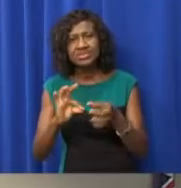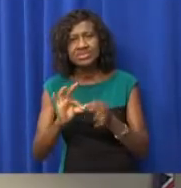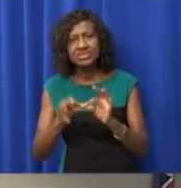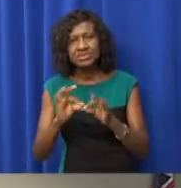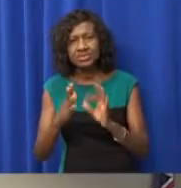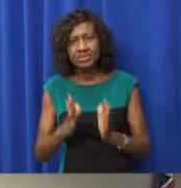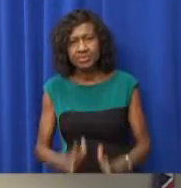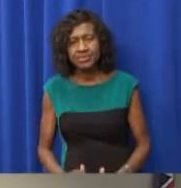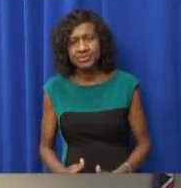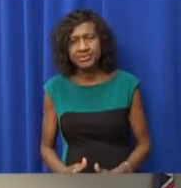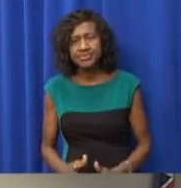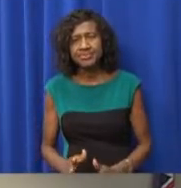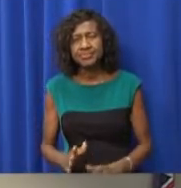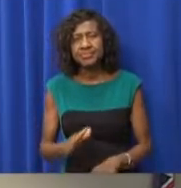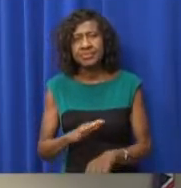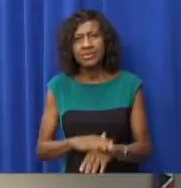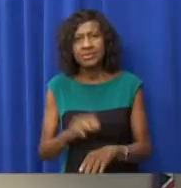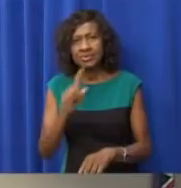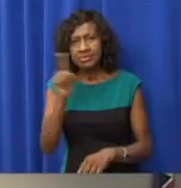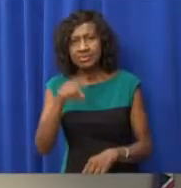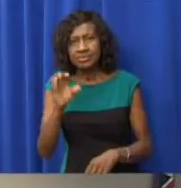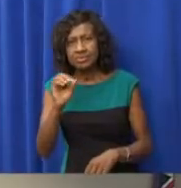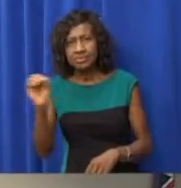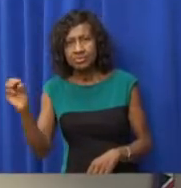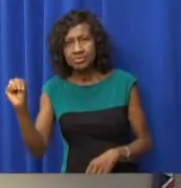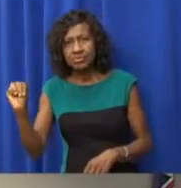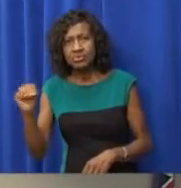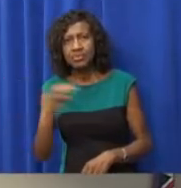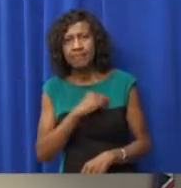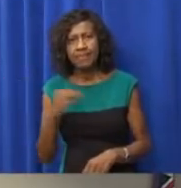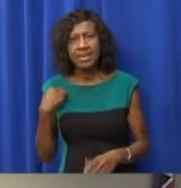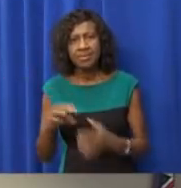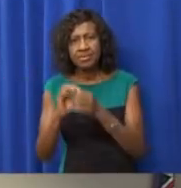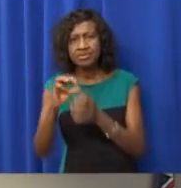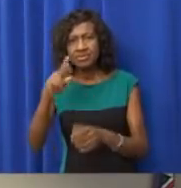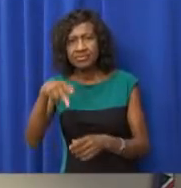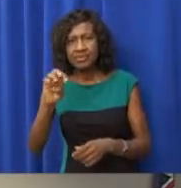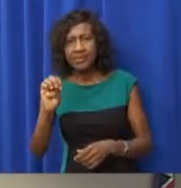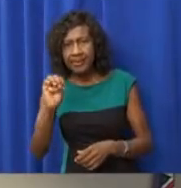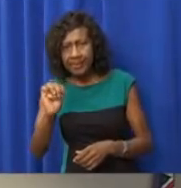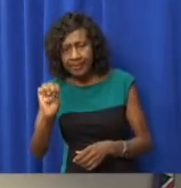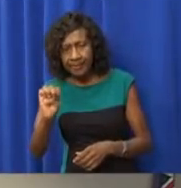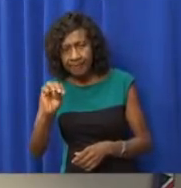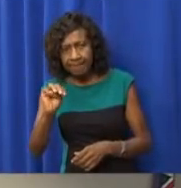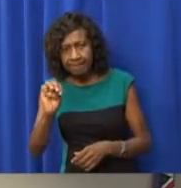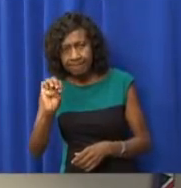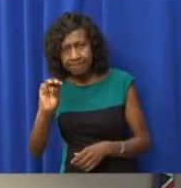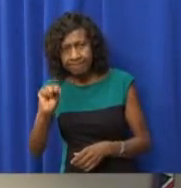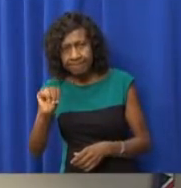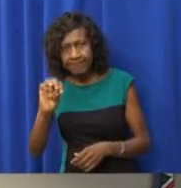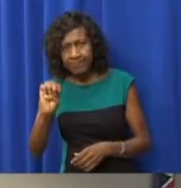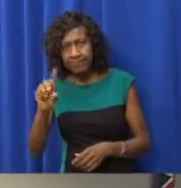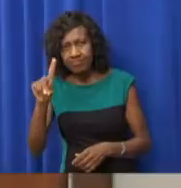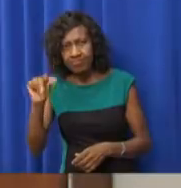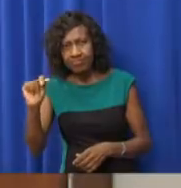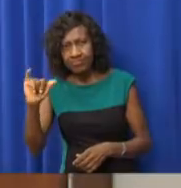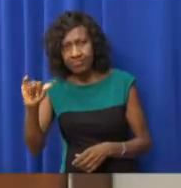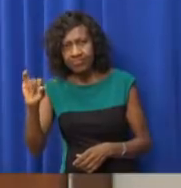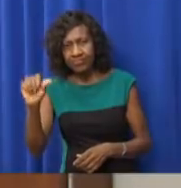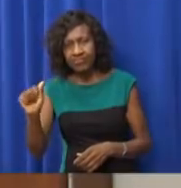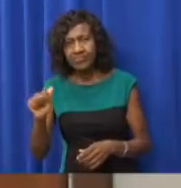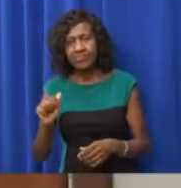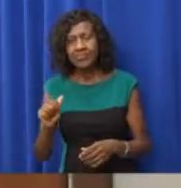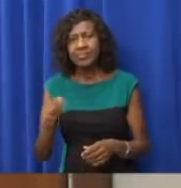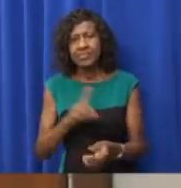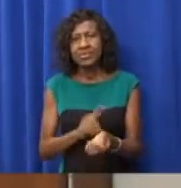Dr. Samuel Williams Rodriguez, the Medical Officer of Health from the HSA. We go first to Dr. Lee.